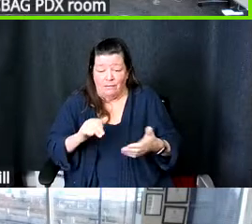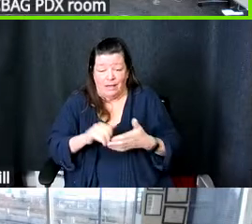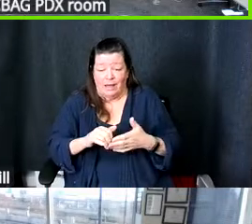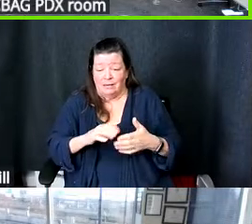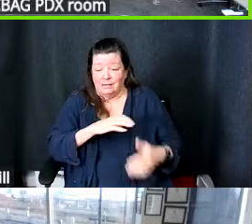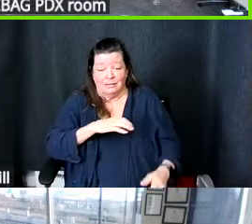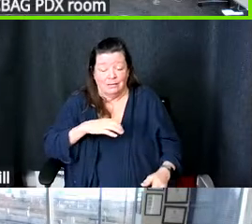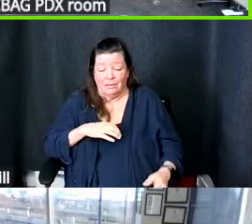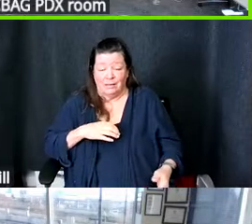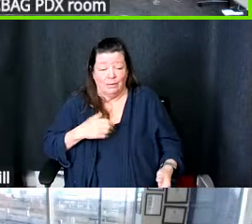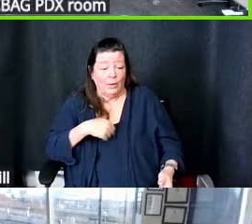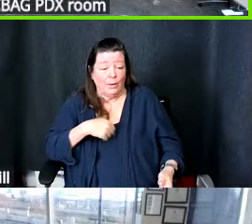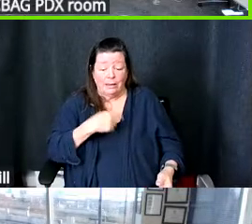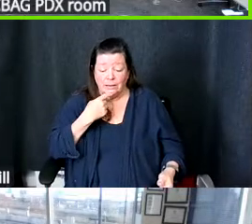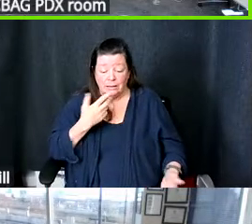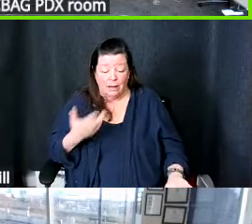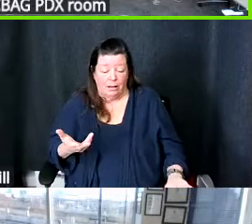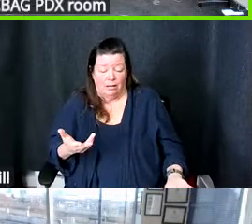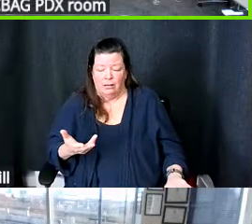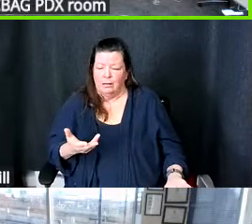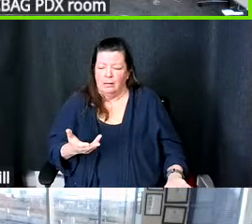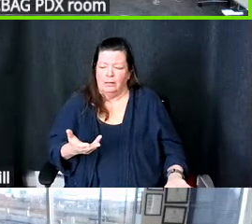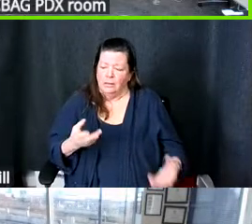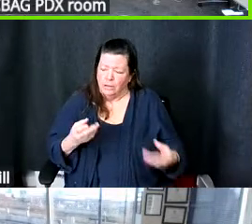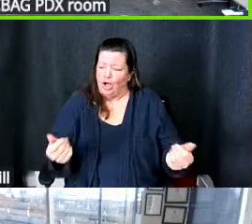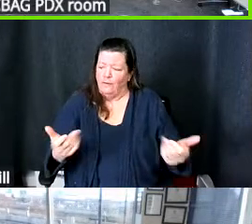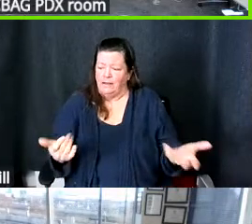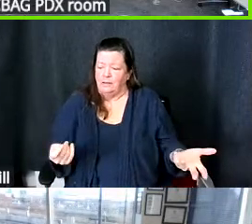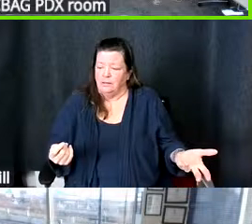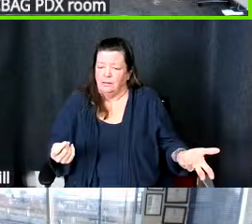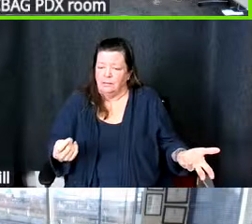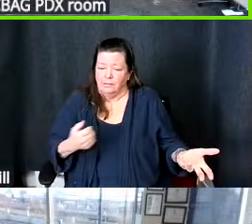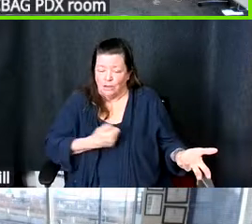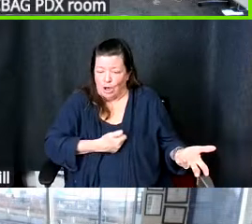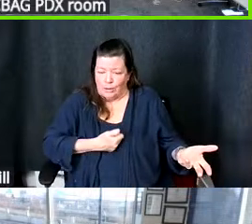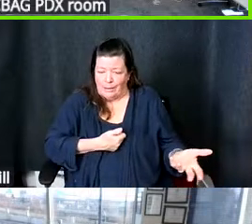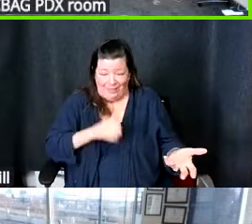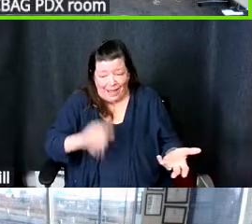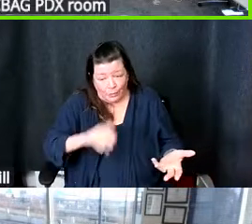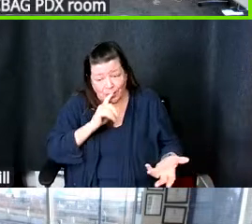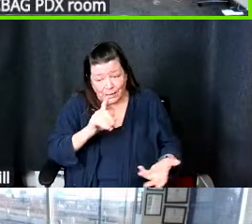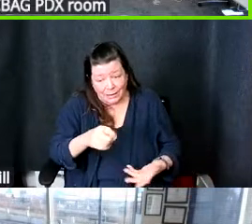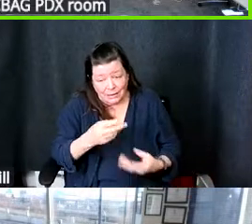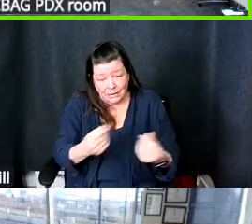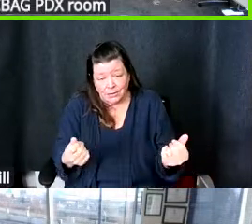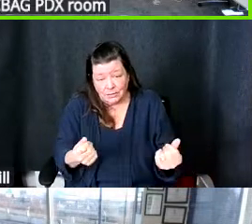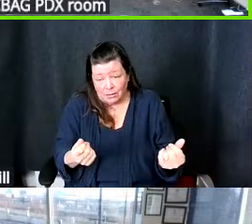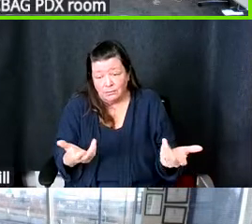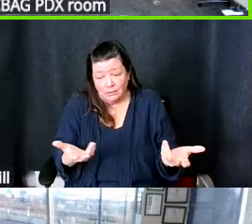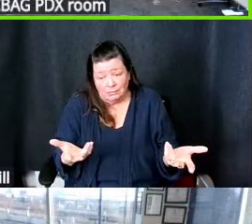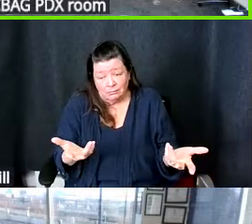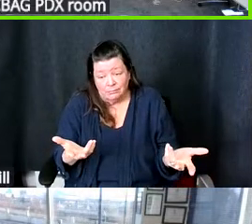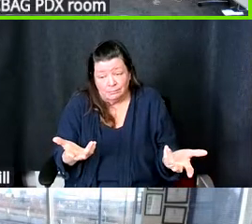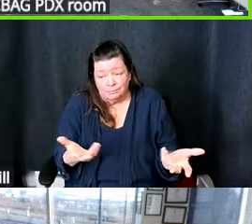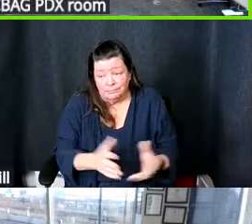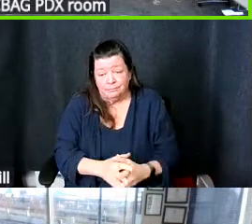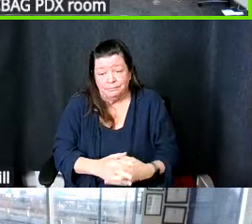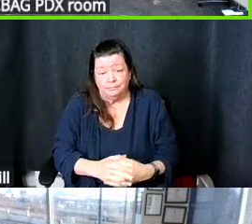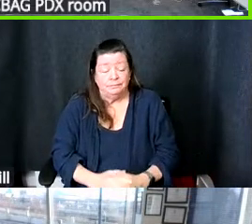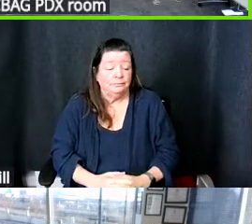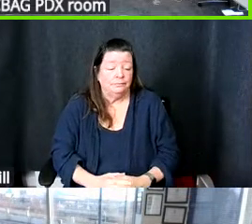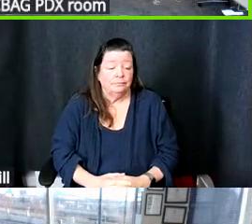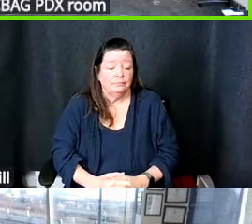do in this committee is say, solve those. I'm sorry, but really, those need to be solved. Any questions? Mr.